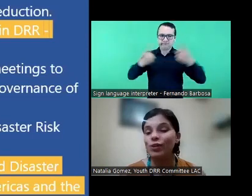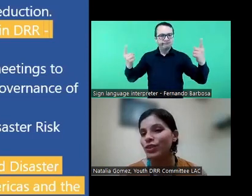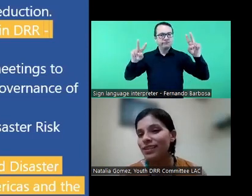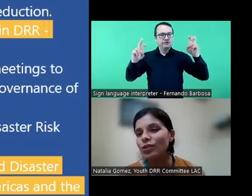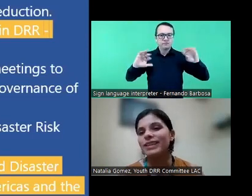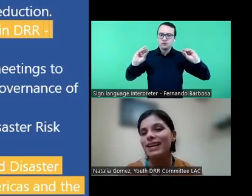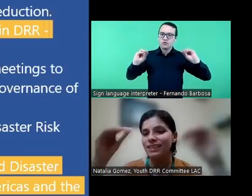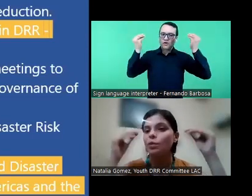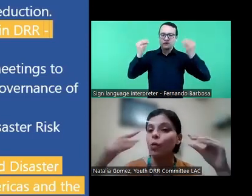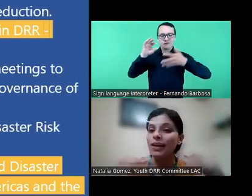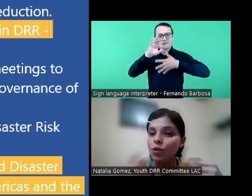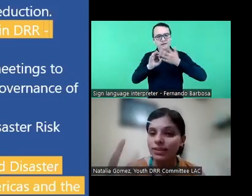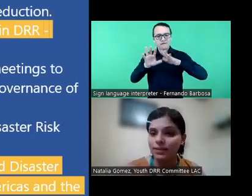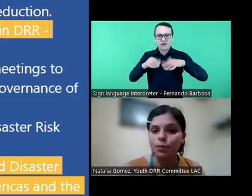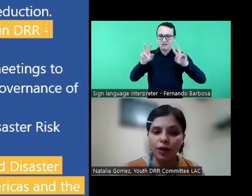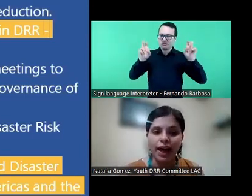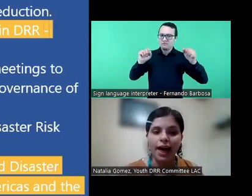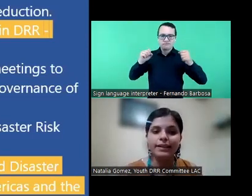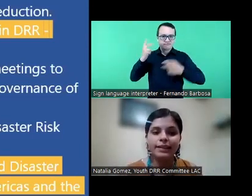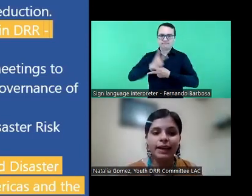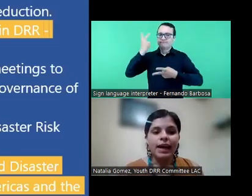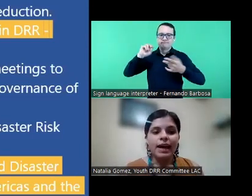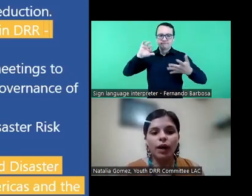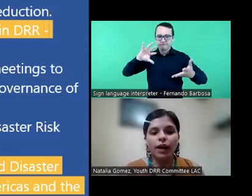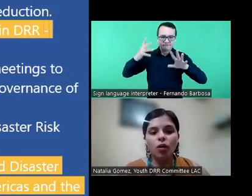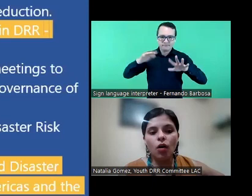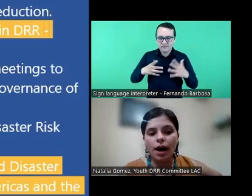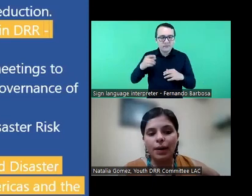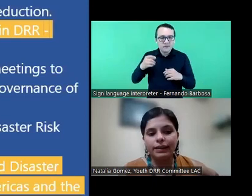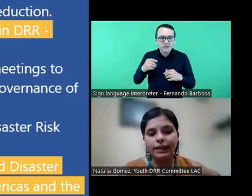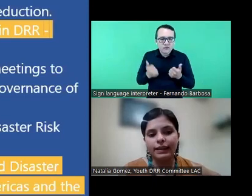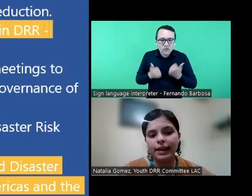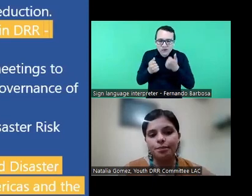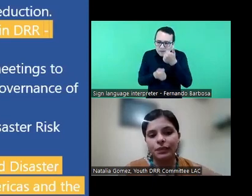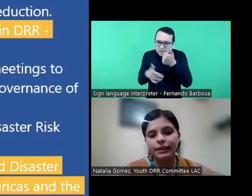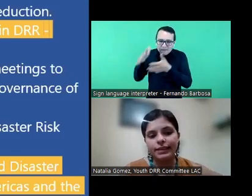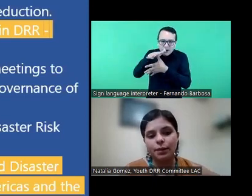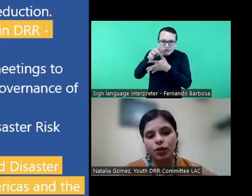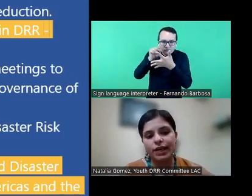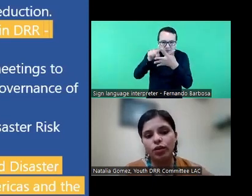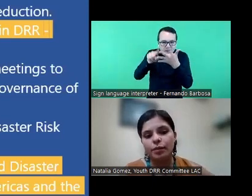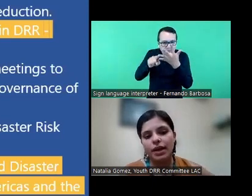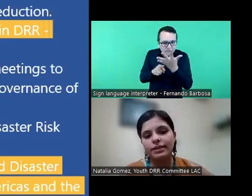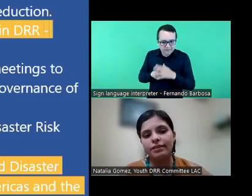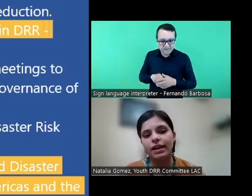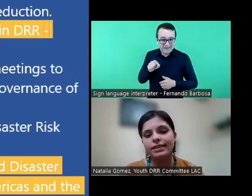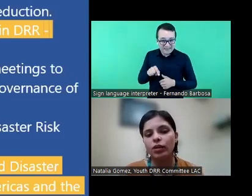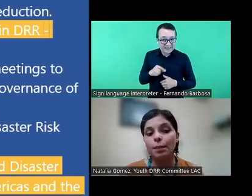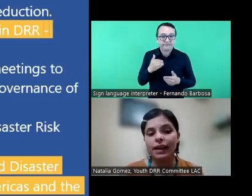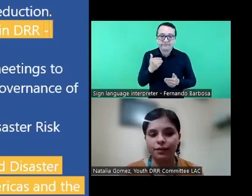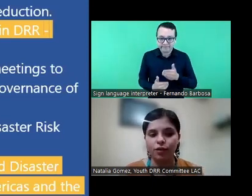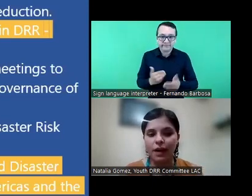the Americas and the Caribbean in regards to the disaster risk reduction and what the priorities are. And then starting from